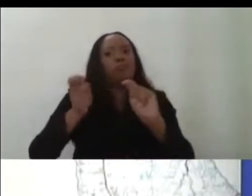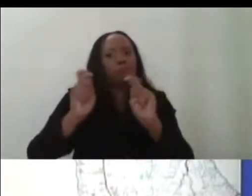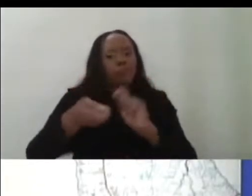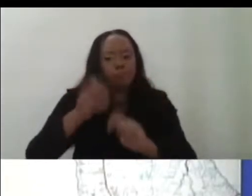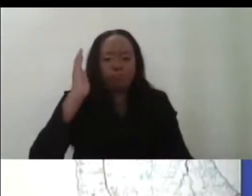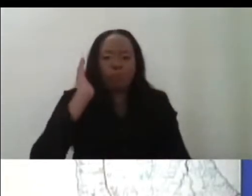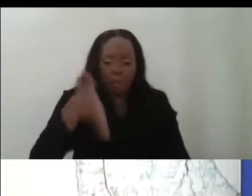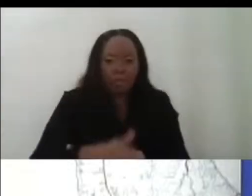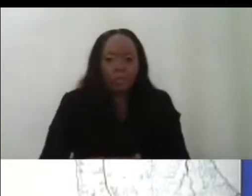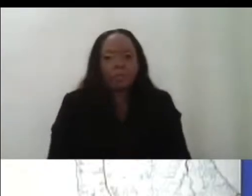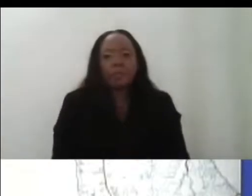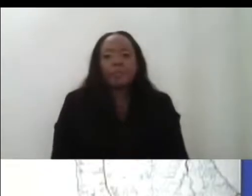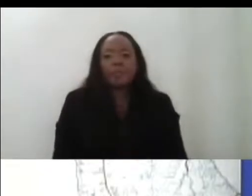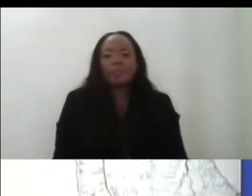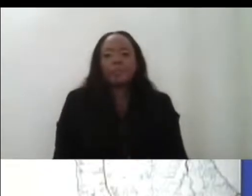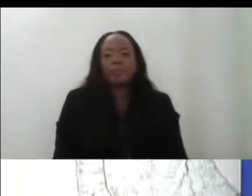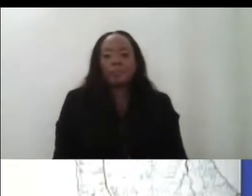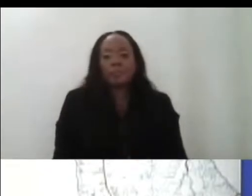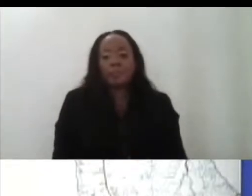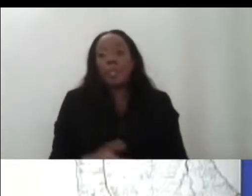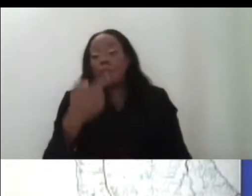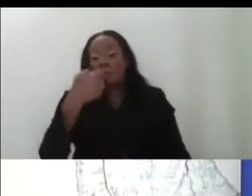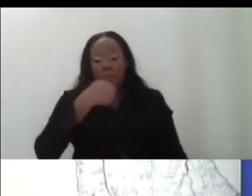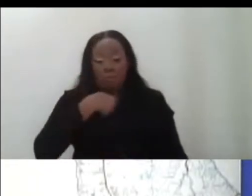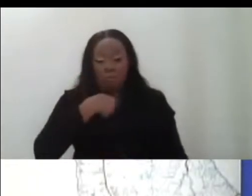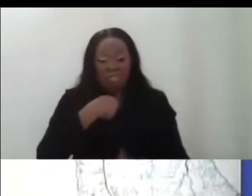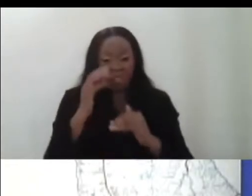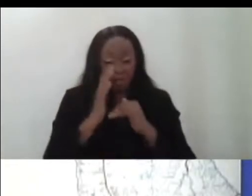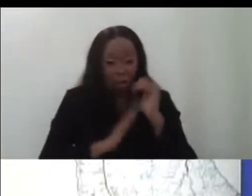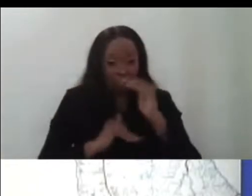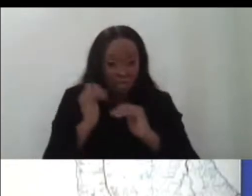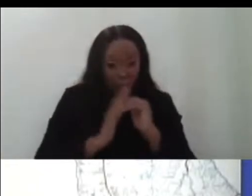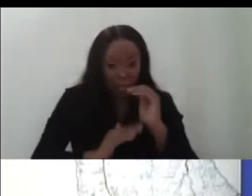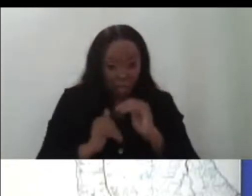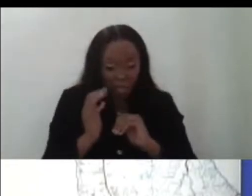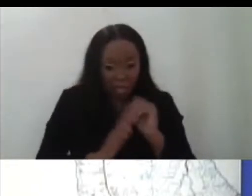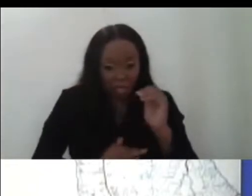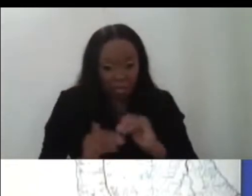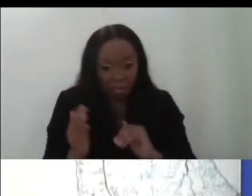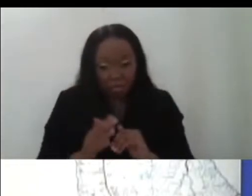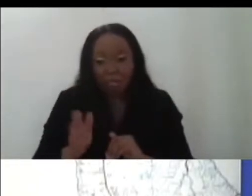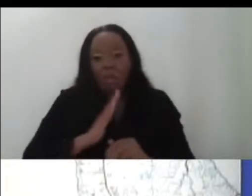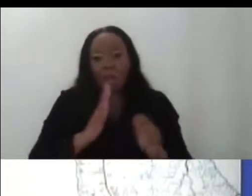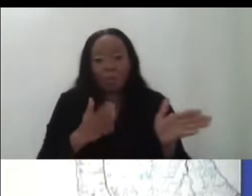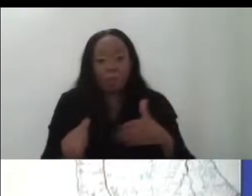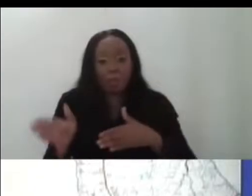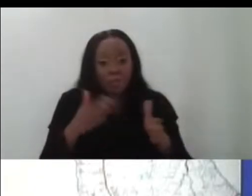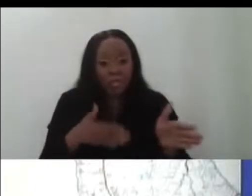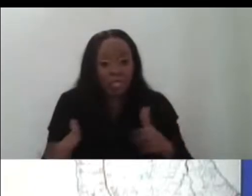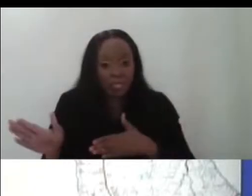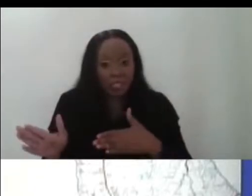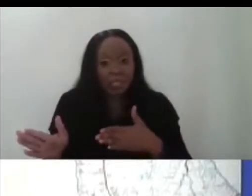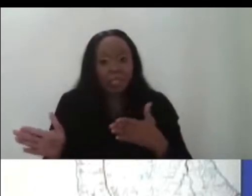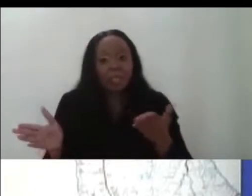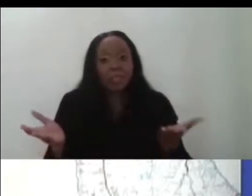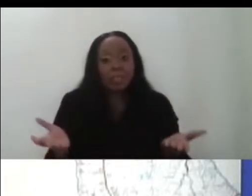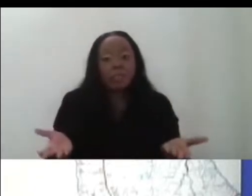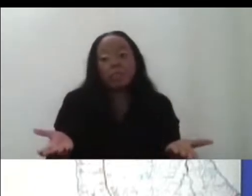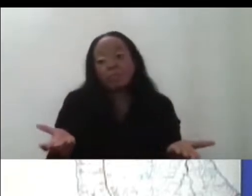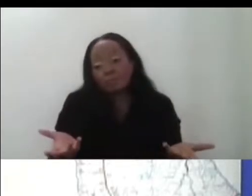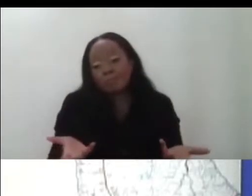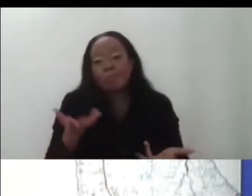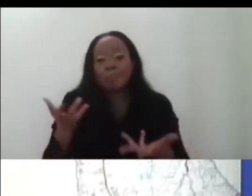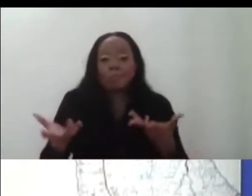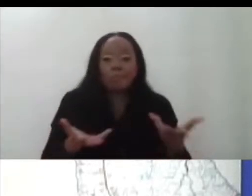us. So am I comfortable that with our level of preparation, with the caveat that you can never be fully prepared for a